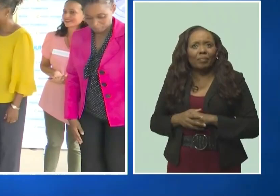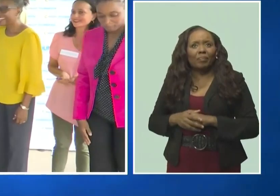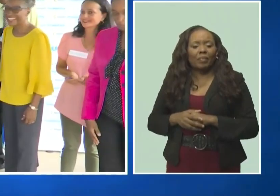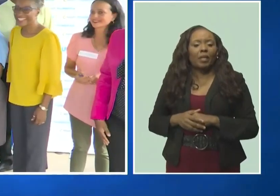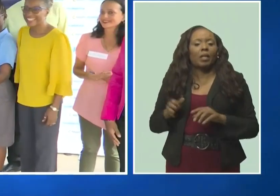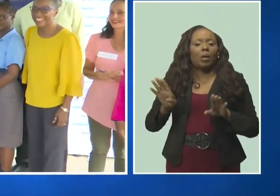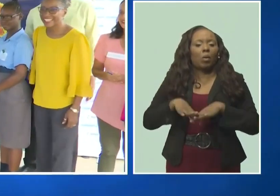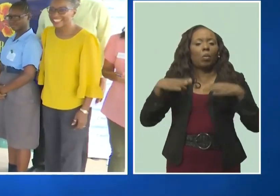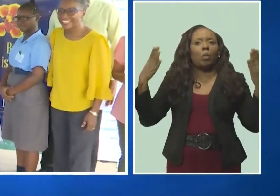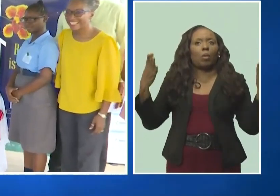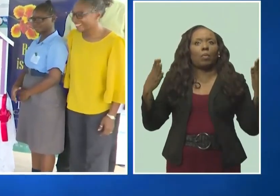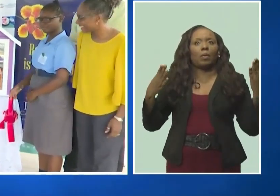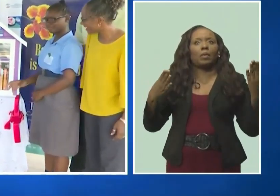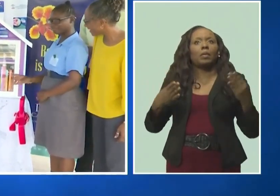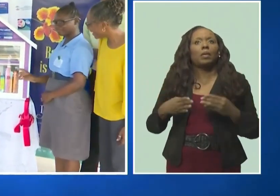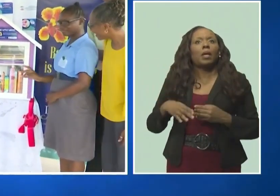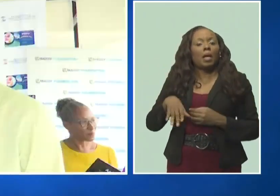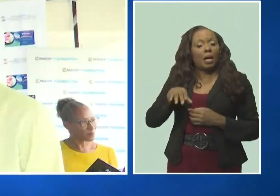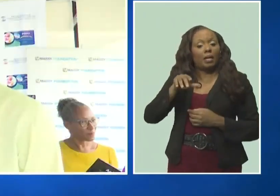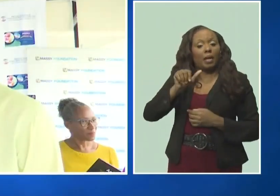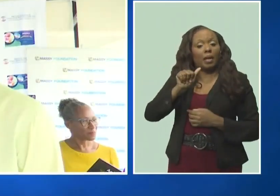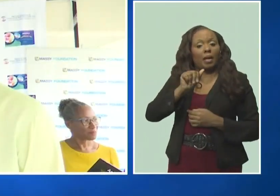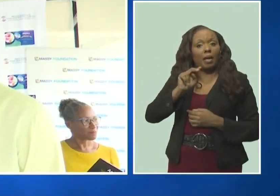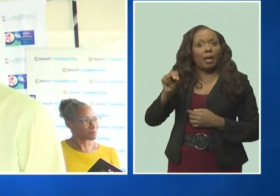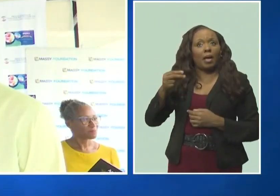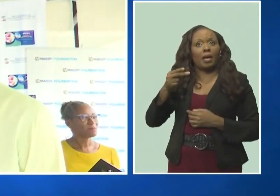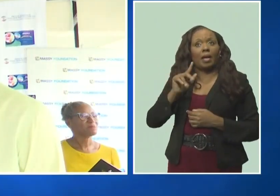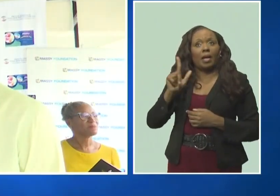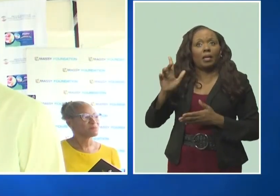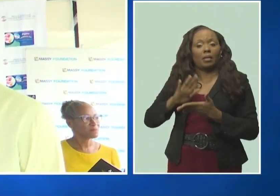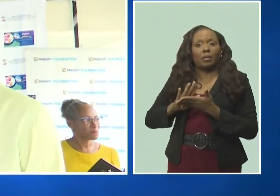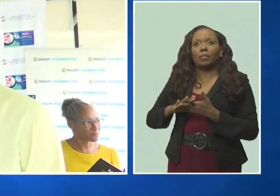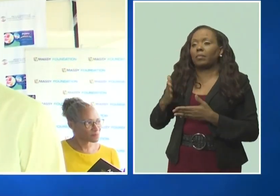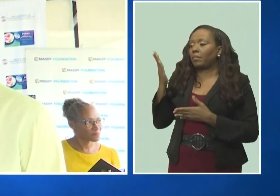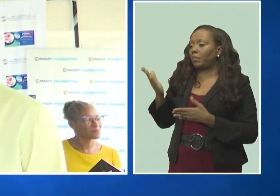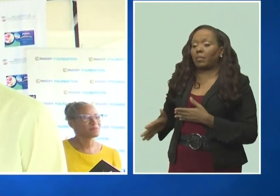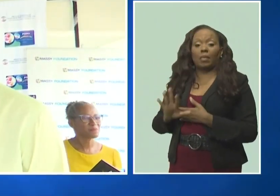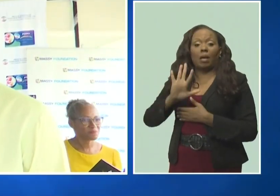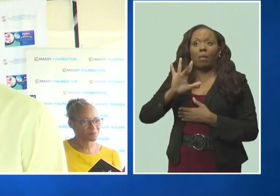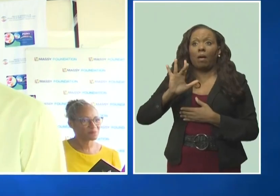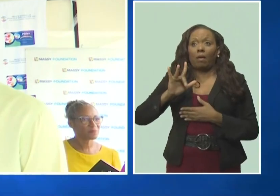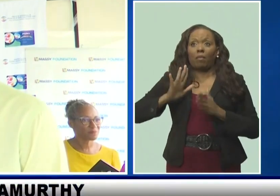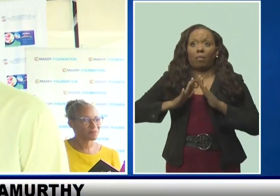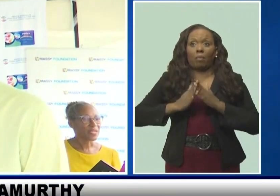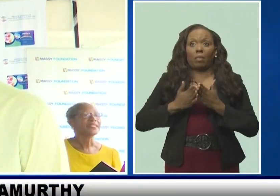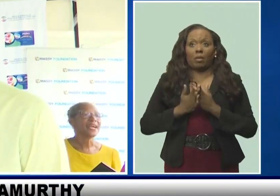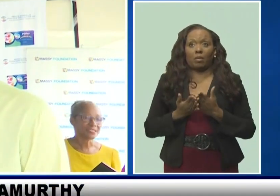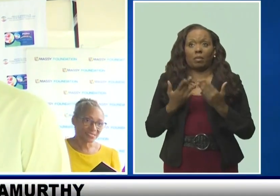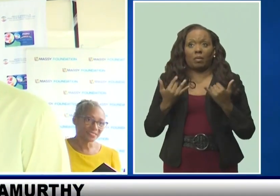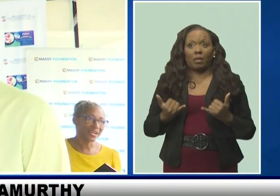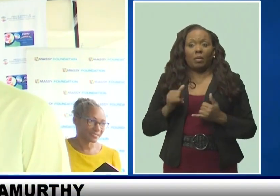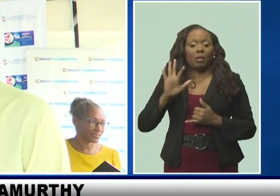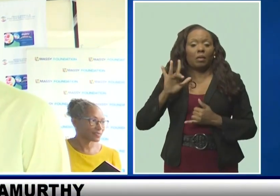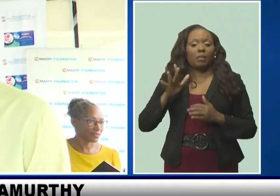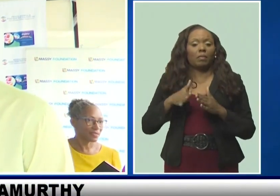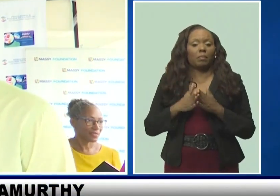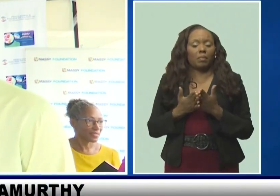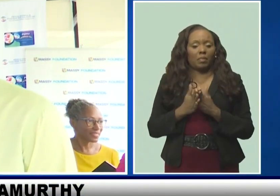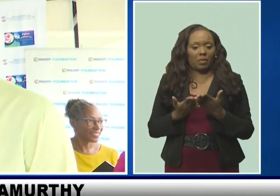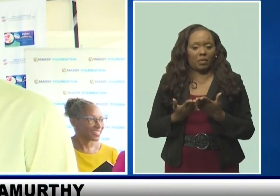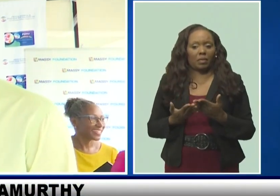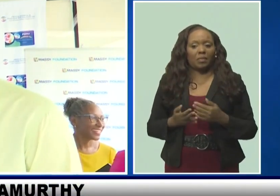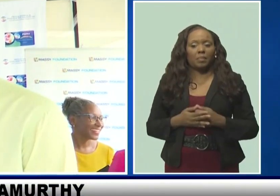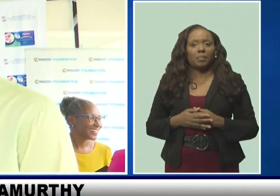Ann Hill School. It's around 25 books right now, and then as I said, it's going to